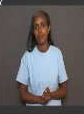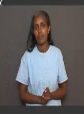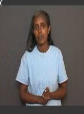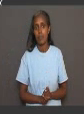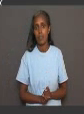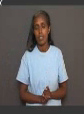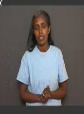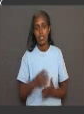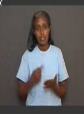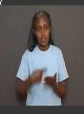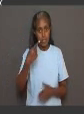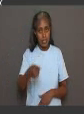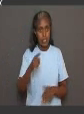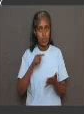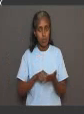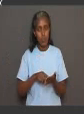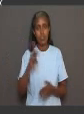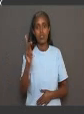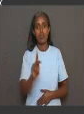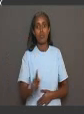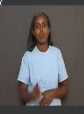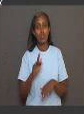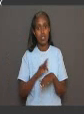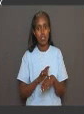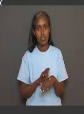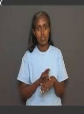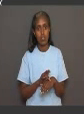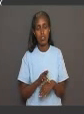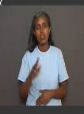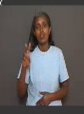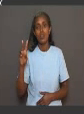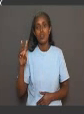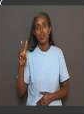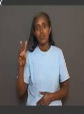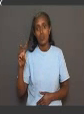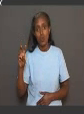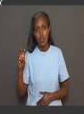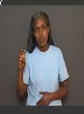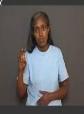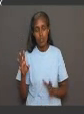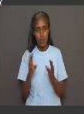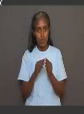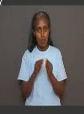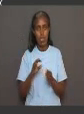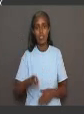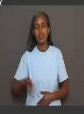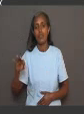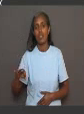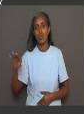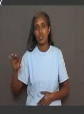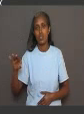The next point is plotted at 20 for cumulative